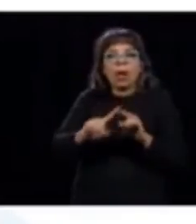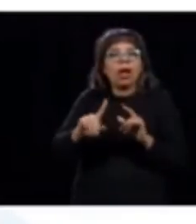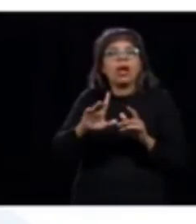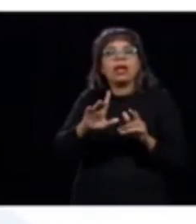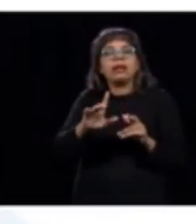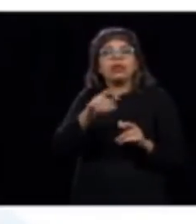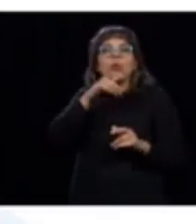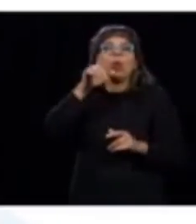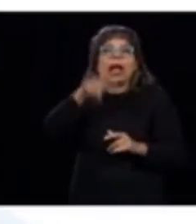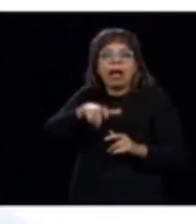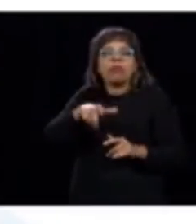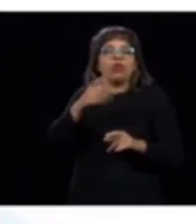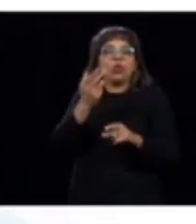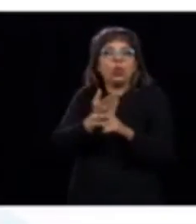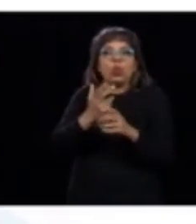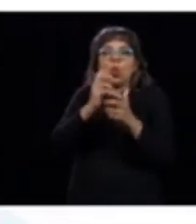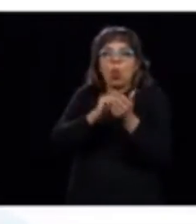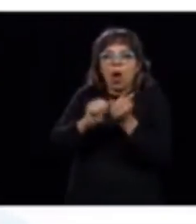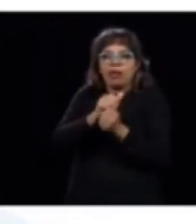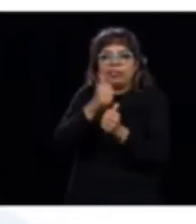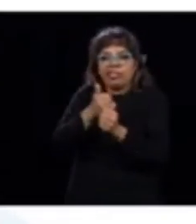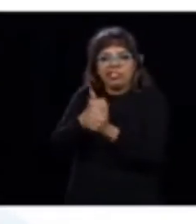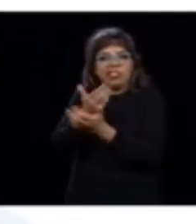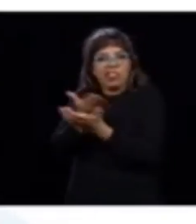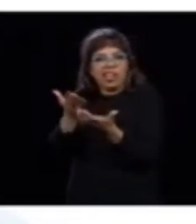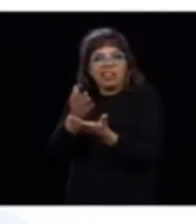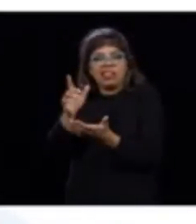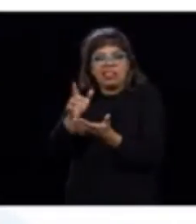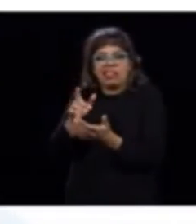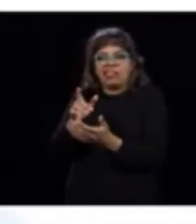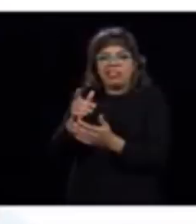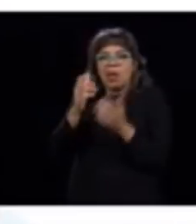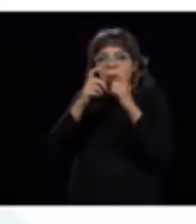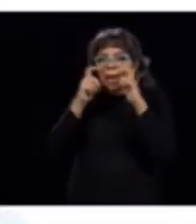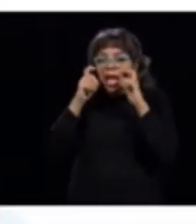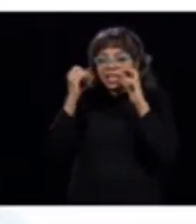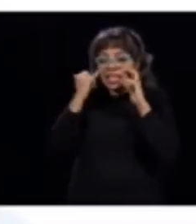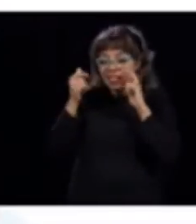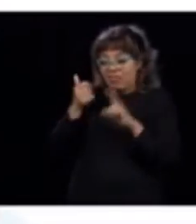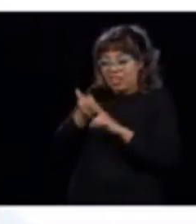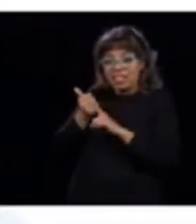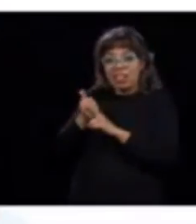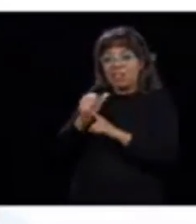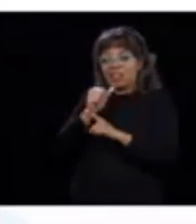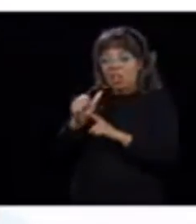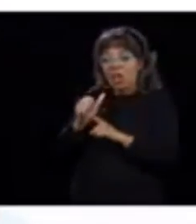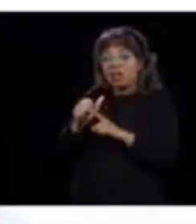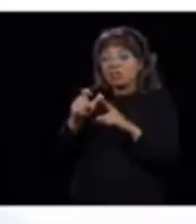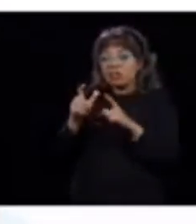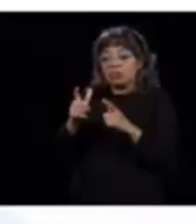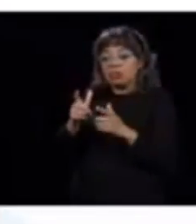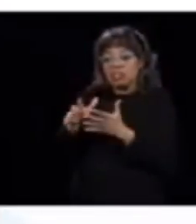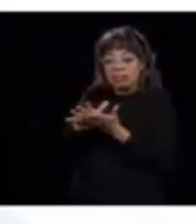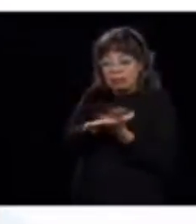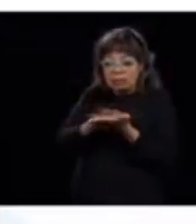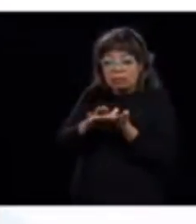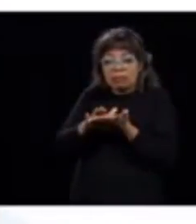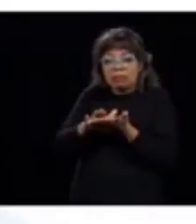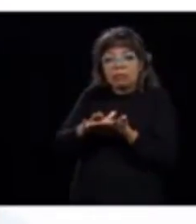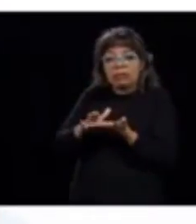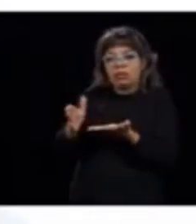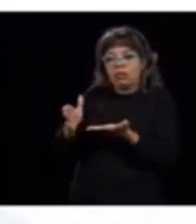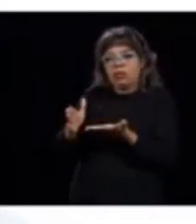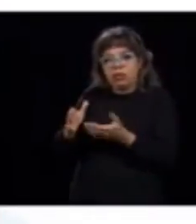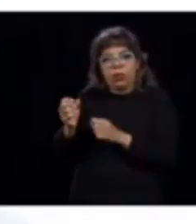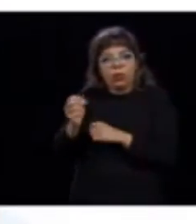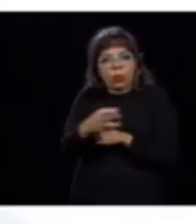give them protection so there's no question that you don't reuse a mask that is not disinfected and the only ones that